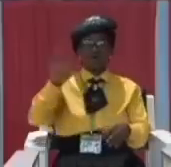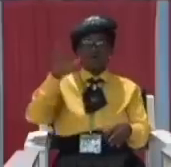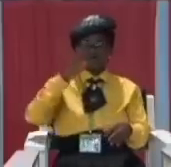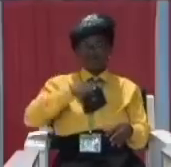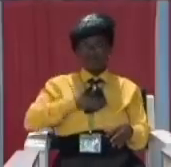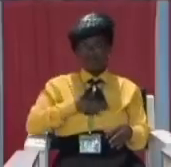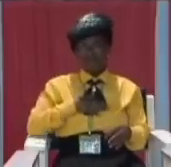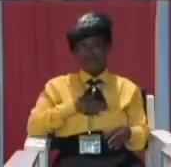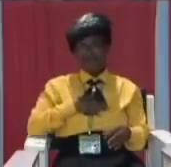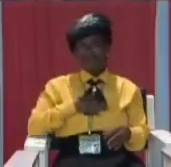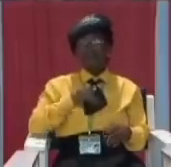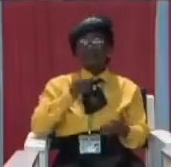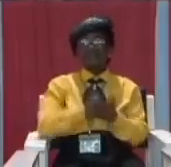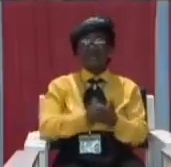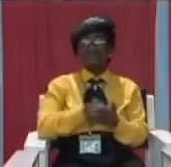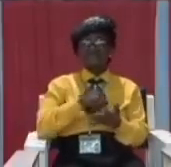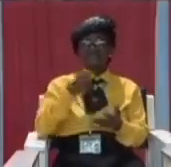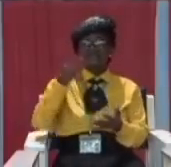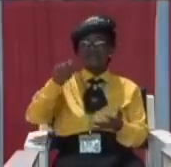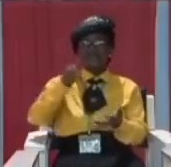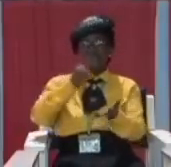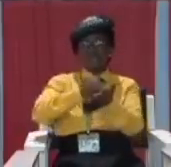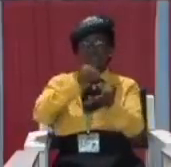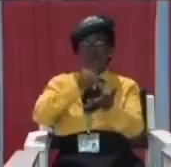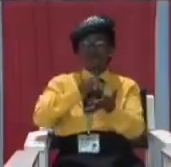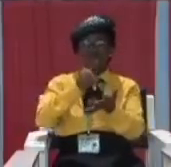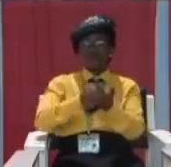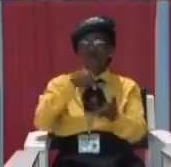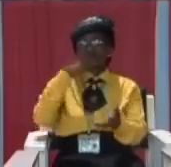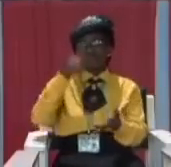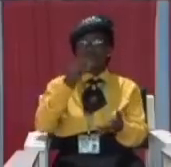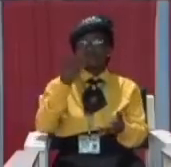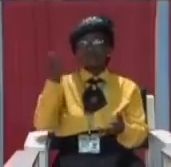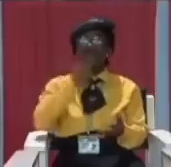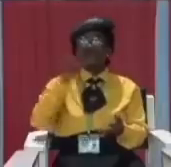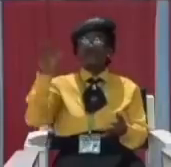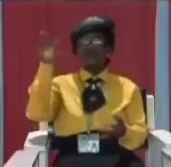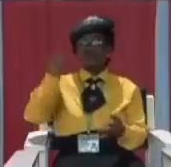that the doctor said there's no way she could ever have a child.